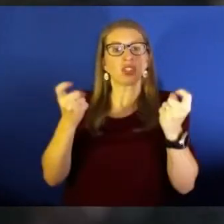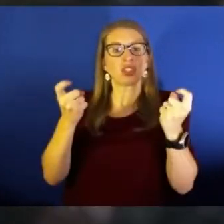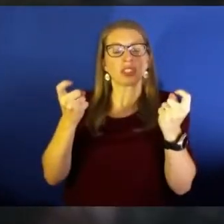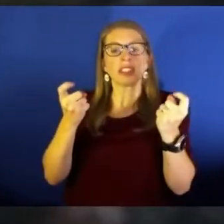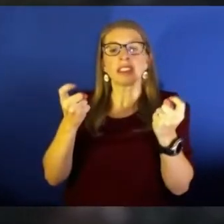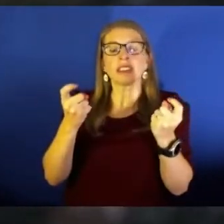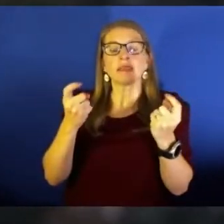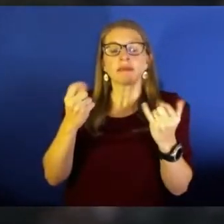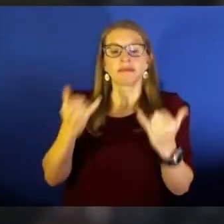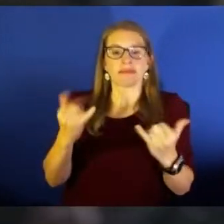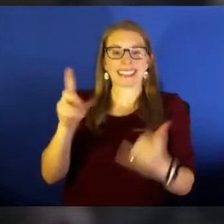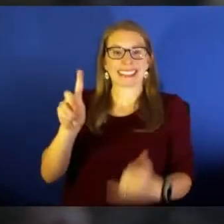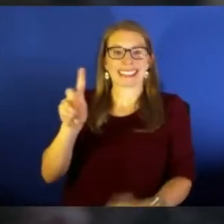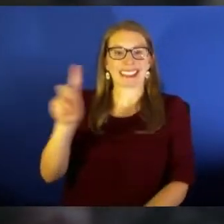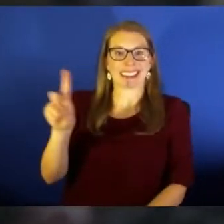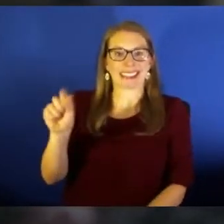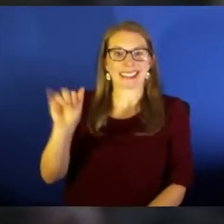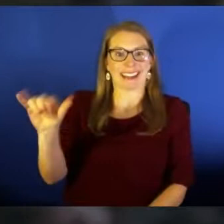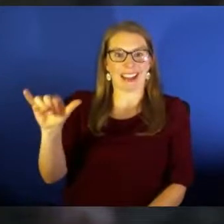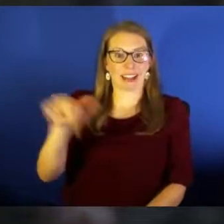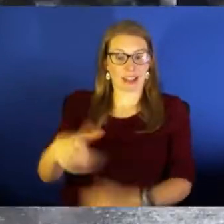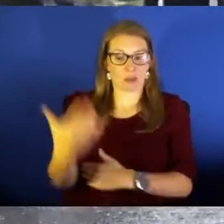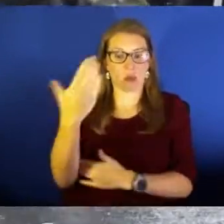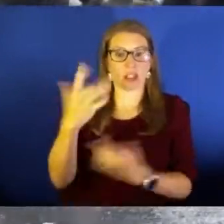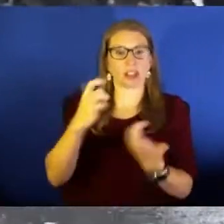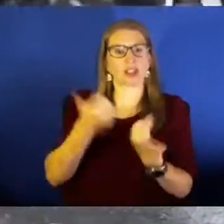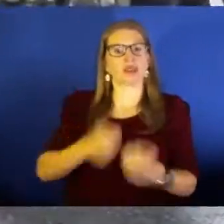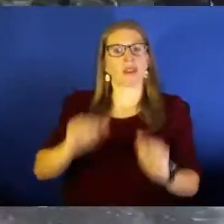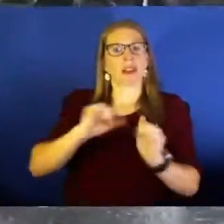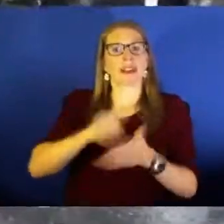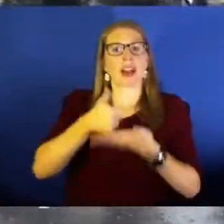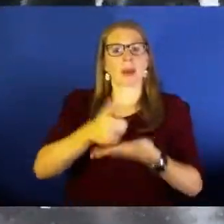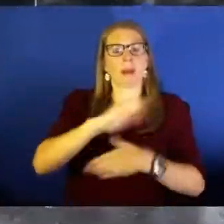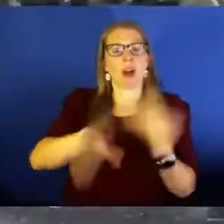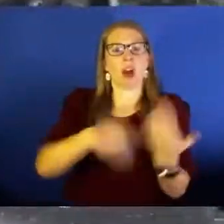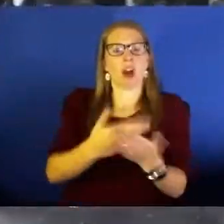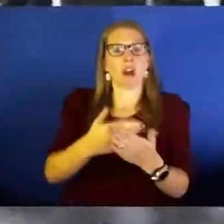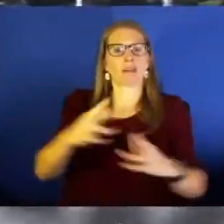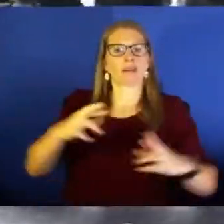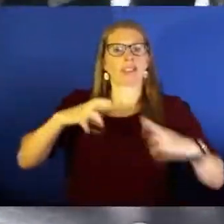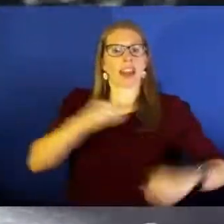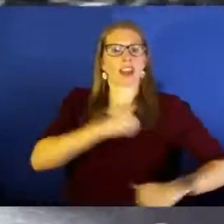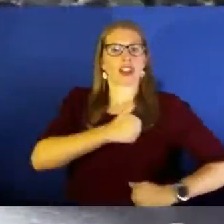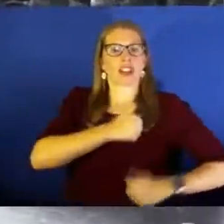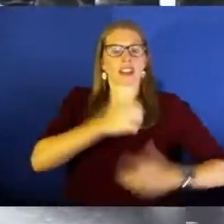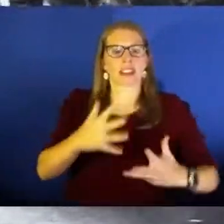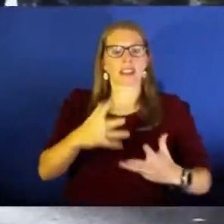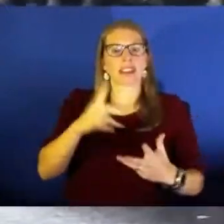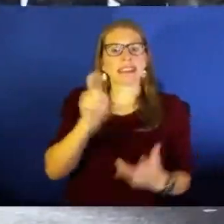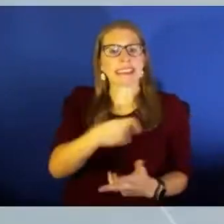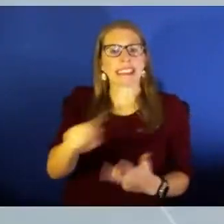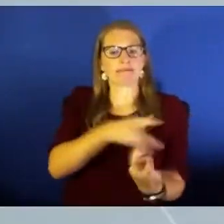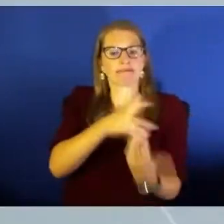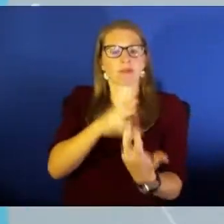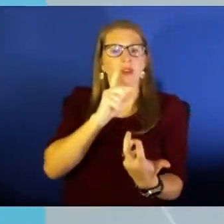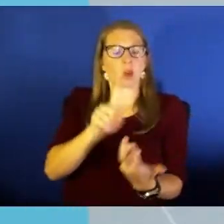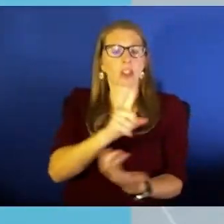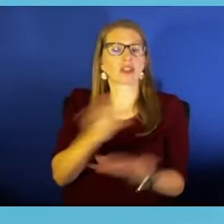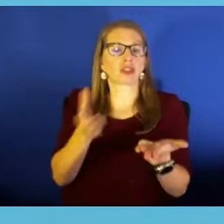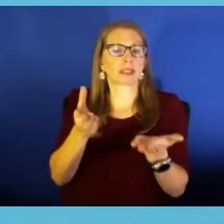morning we are trying to do our part to help all veterans in need of medical services. The Morning Medical Update starts right now.